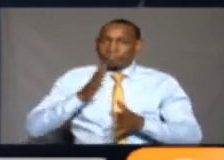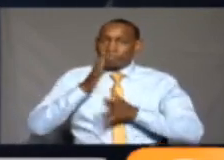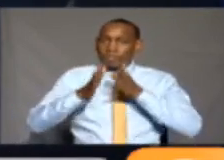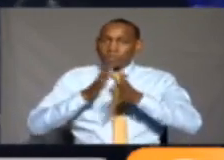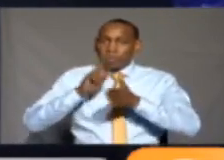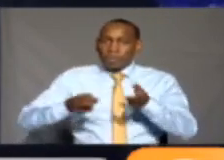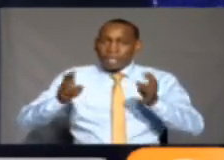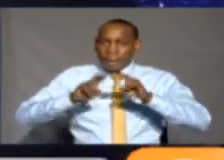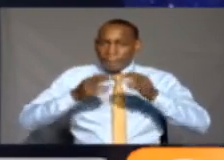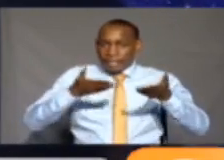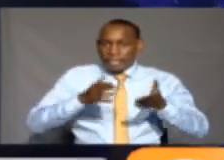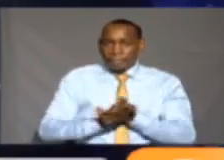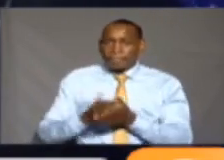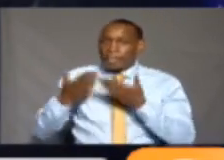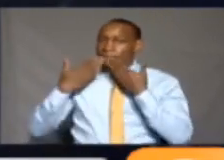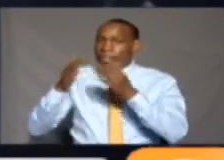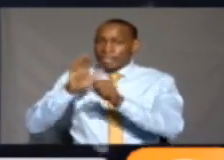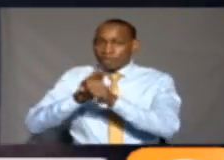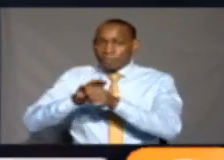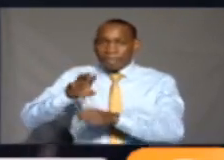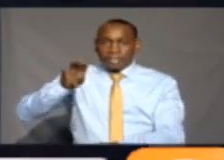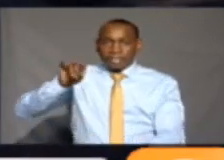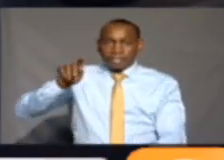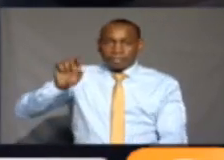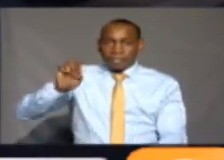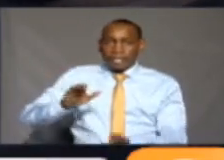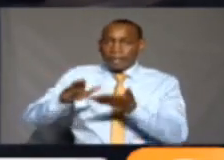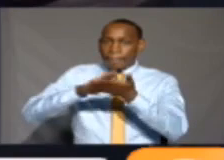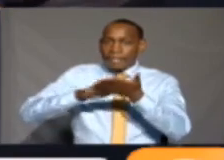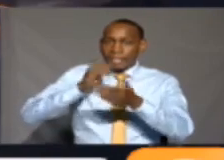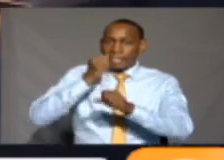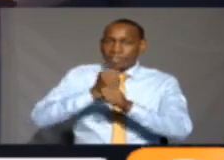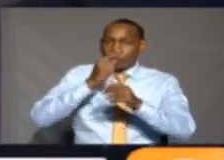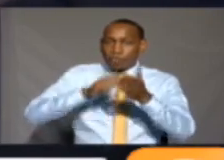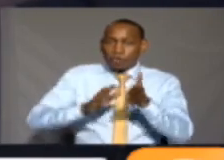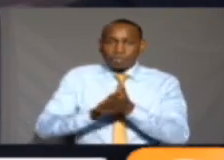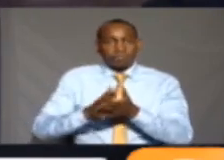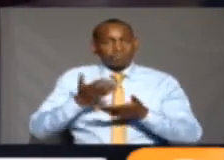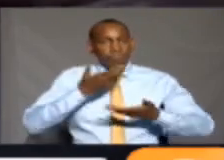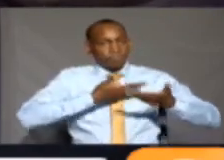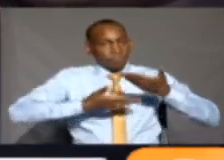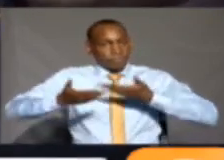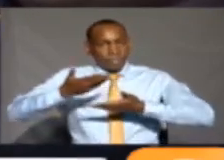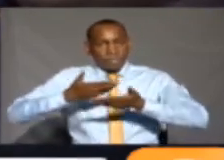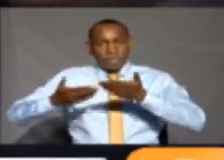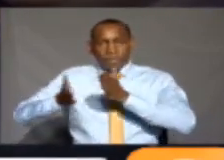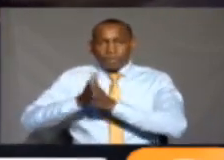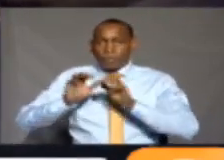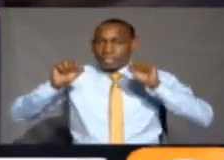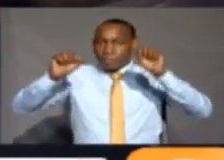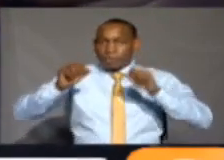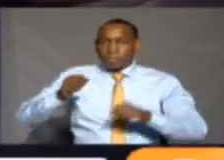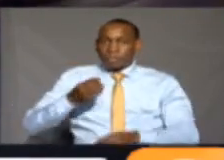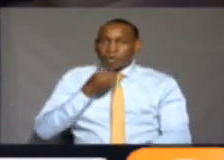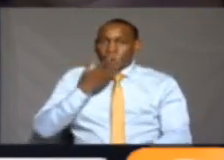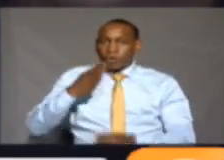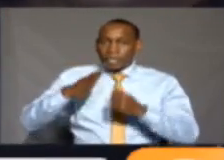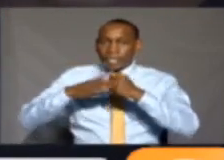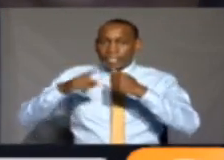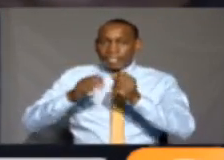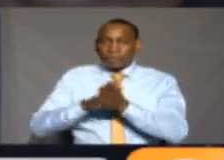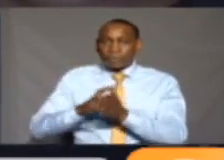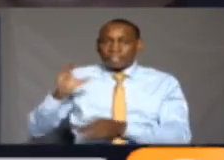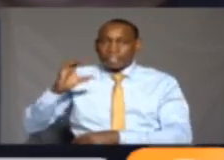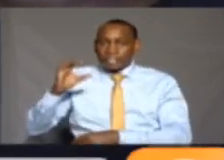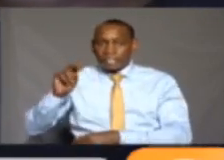is going on here. Thank you so much, Michael King. Basically, what we do is we hang out with our fans, Hot 96 fans, Citizen TV fans,